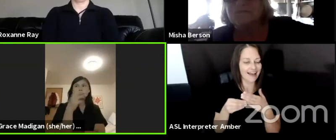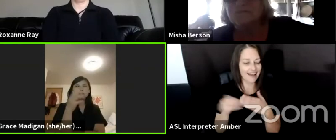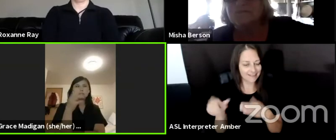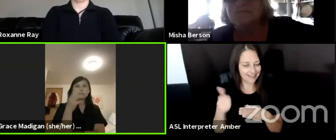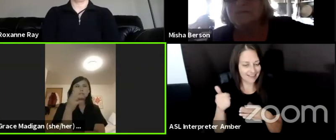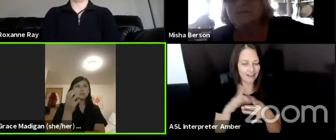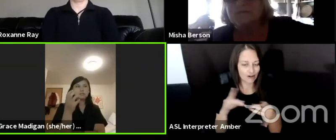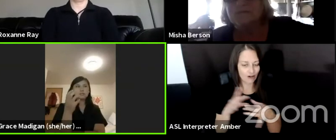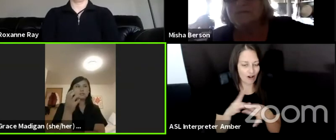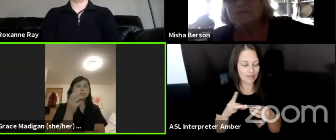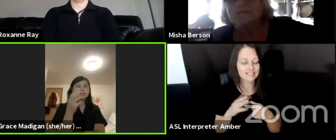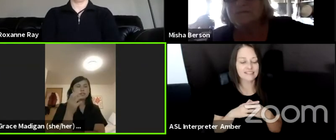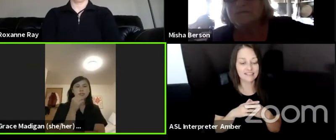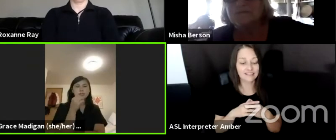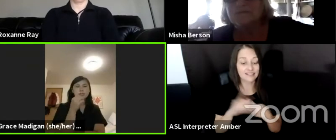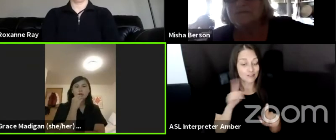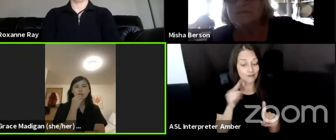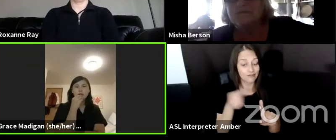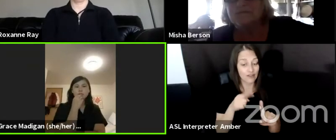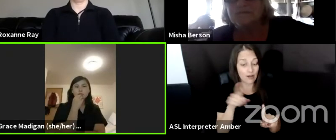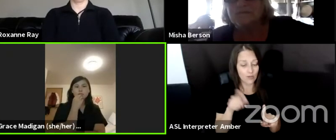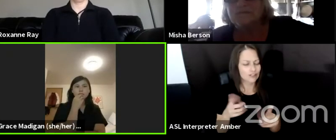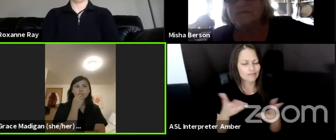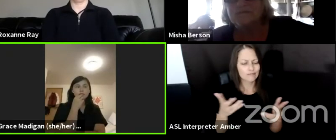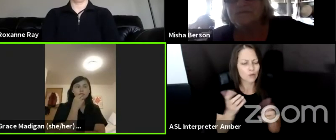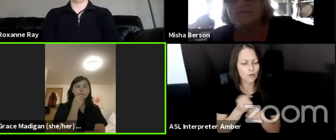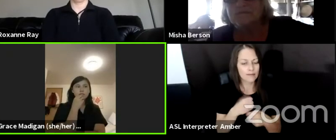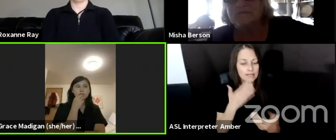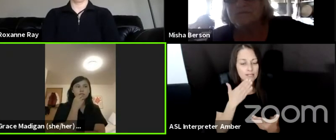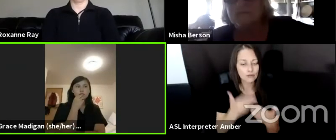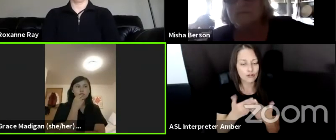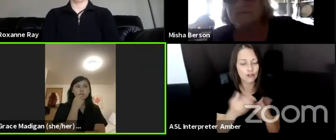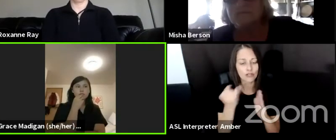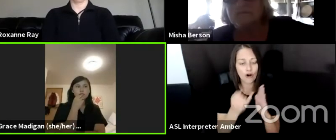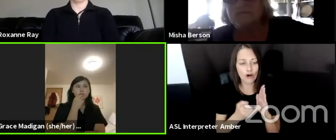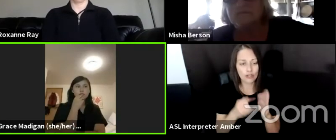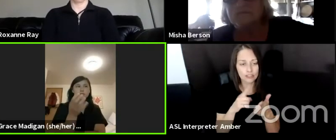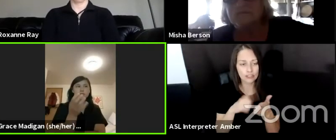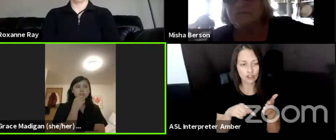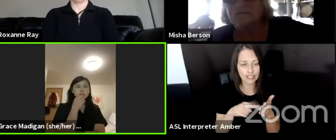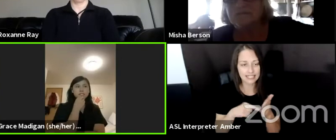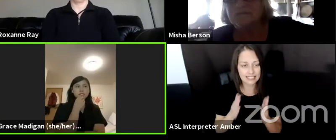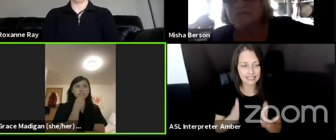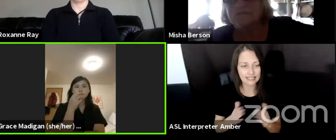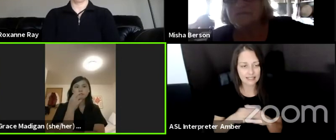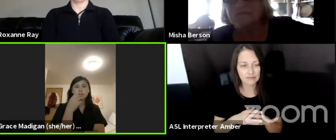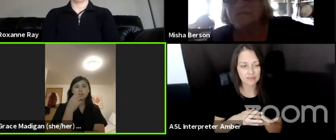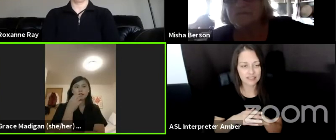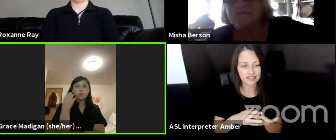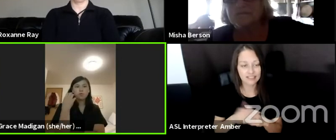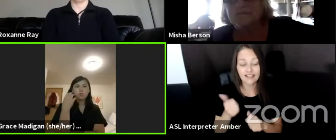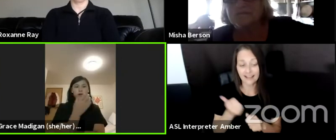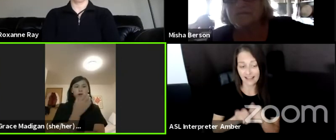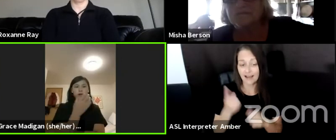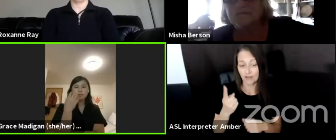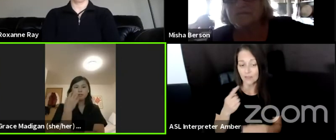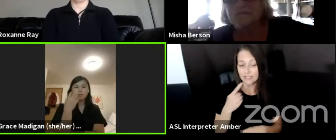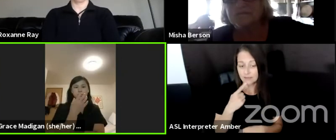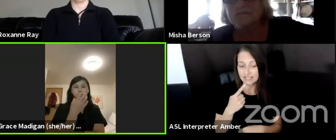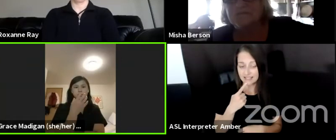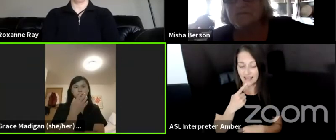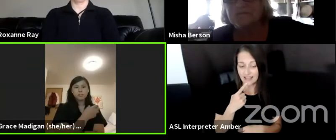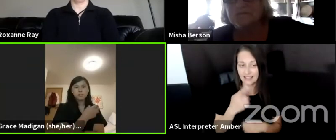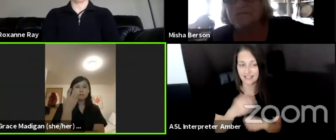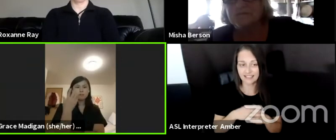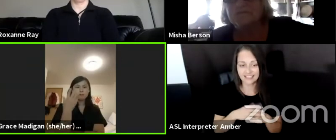good, like, you know, criticism, arts criticism, for me, it's like, you know, like everyone's been saying is like, it takes someone who's like a real